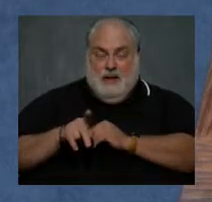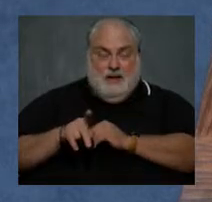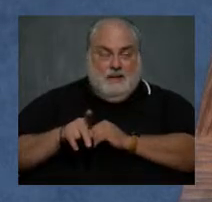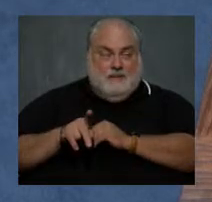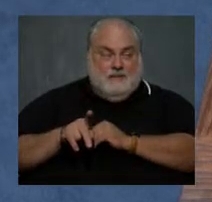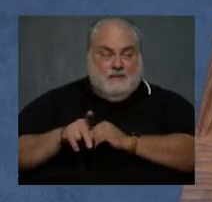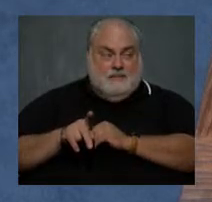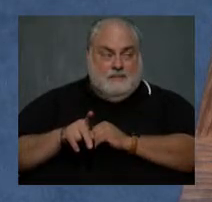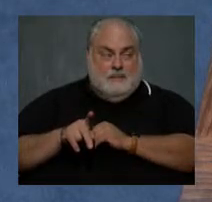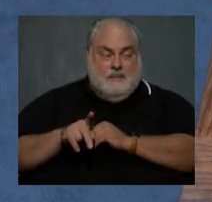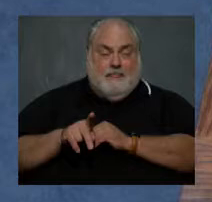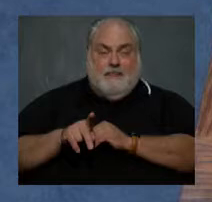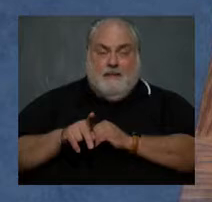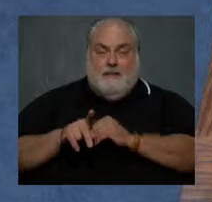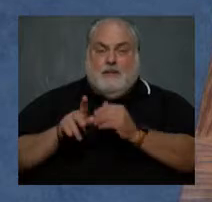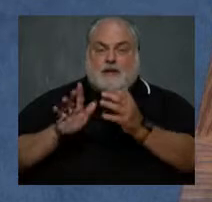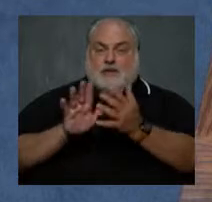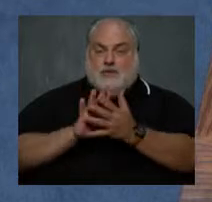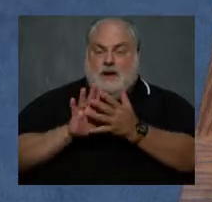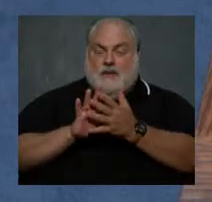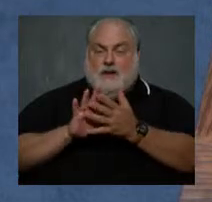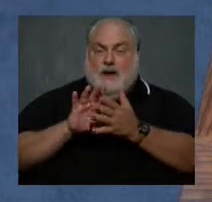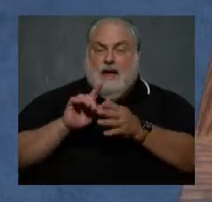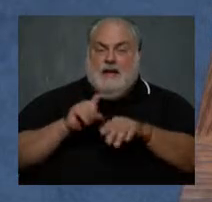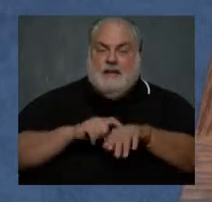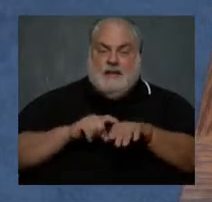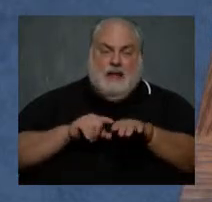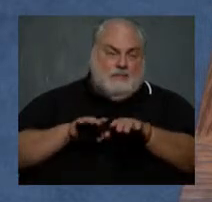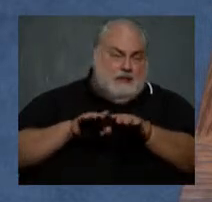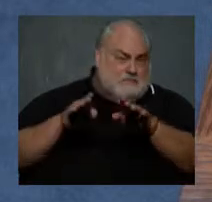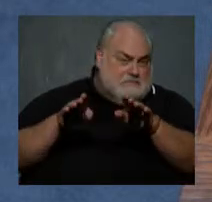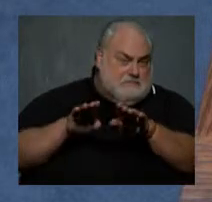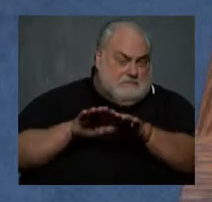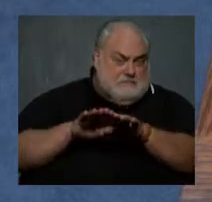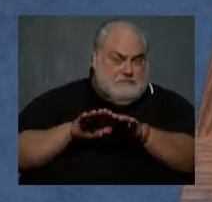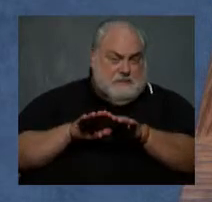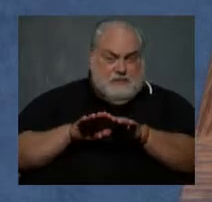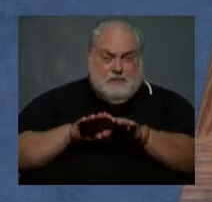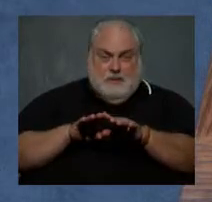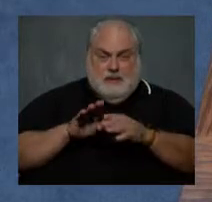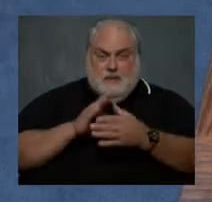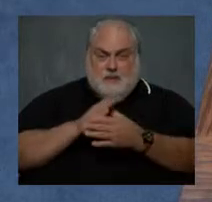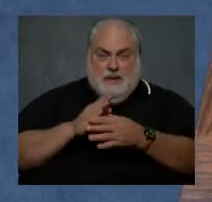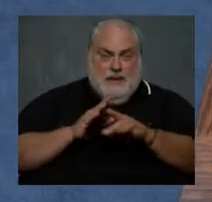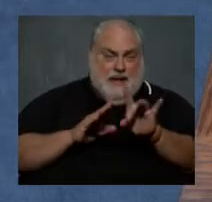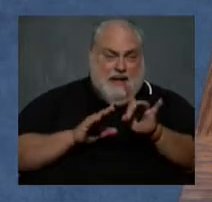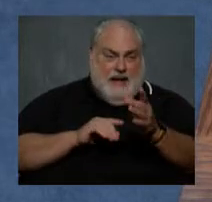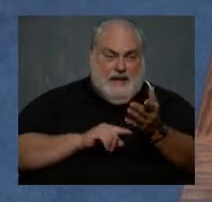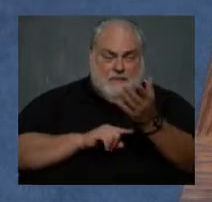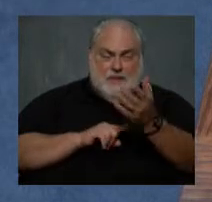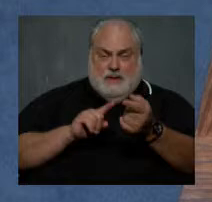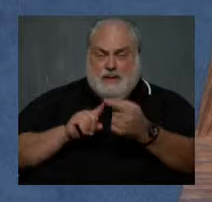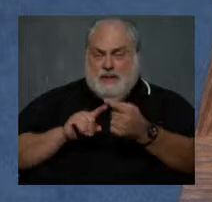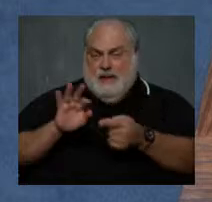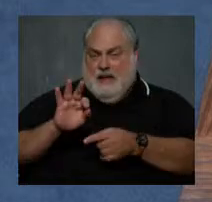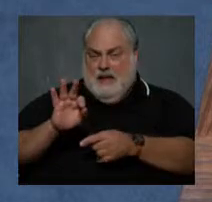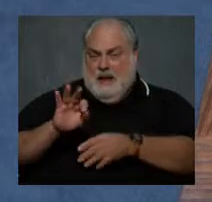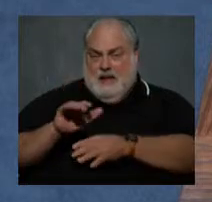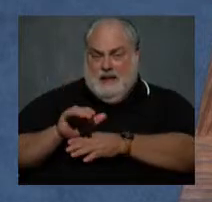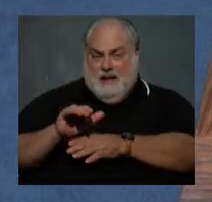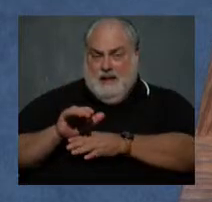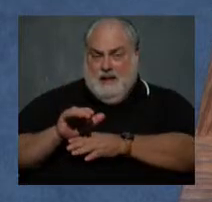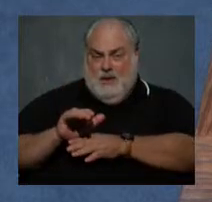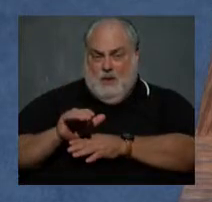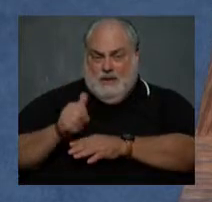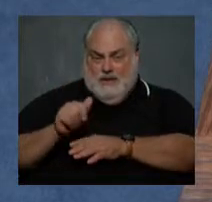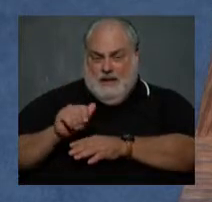mainly it's just the increased traffic and the hours of operation. Their hours of operation would be between 8 to 9 p.m.